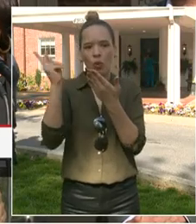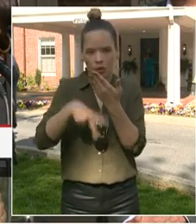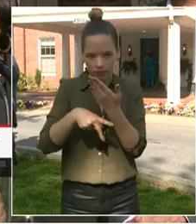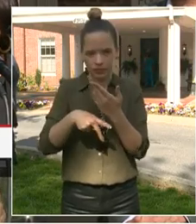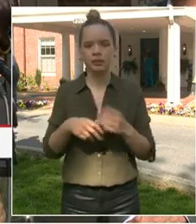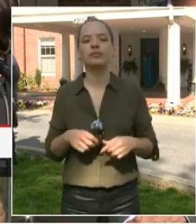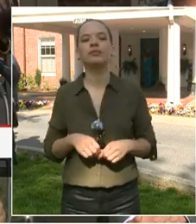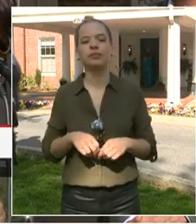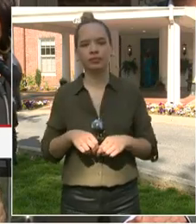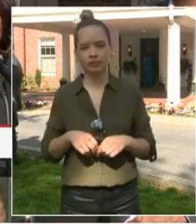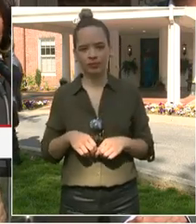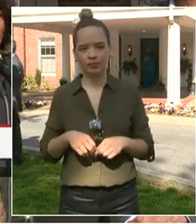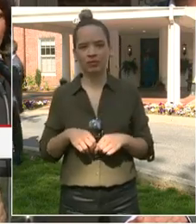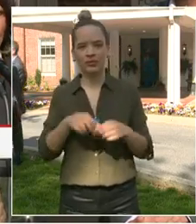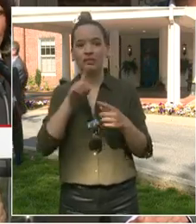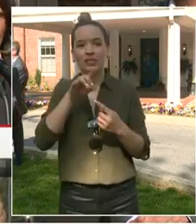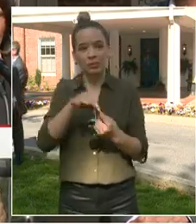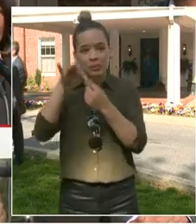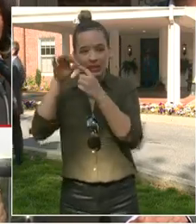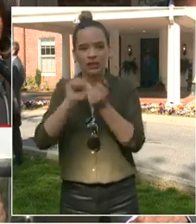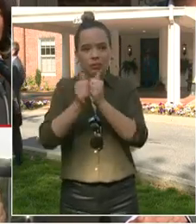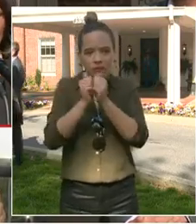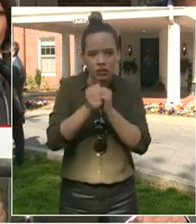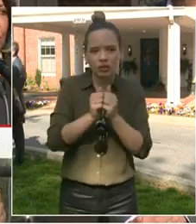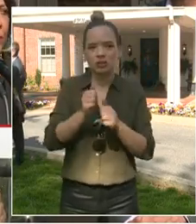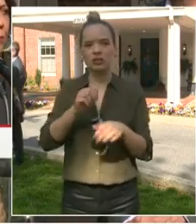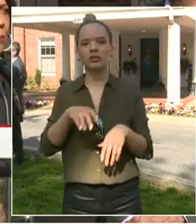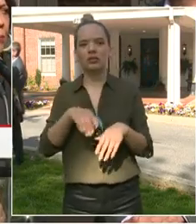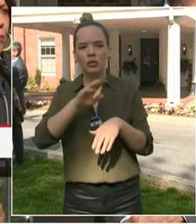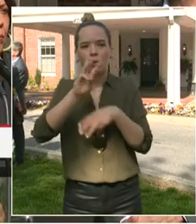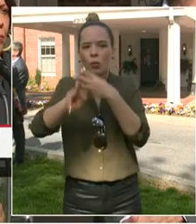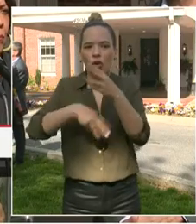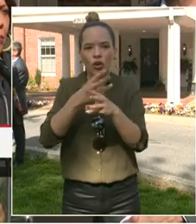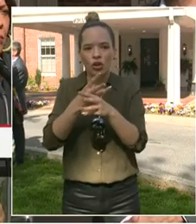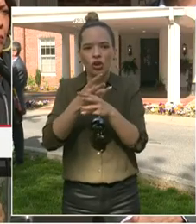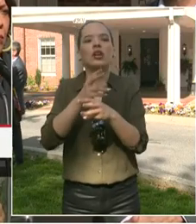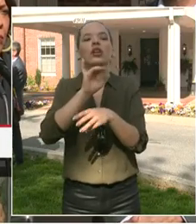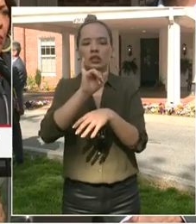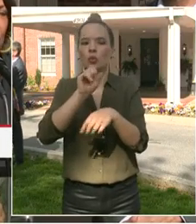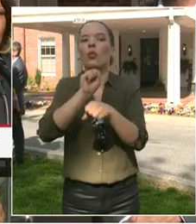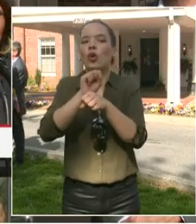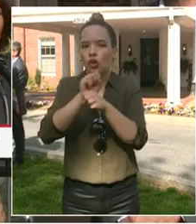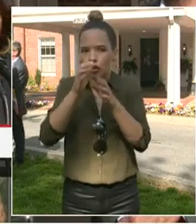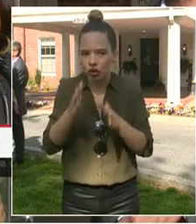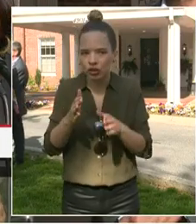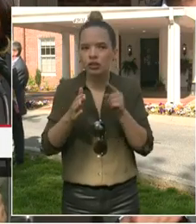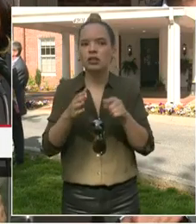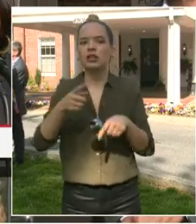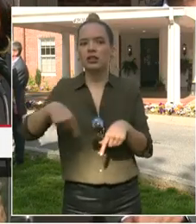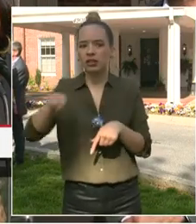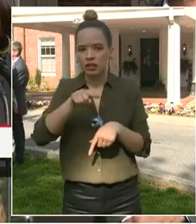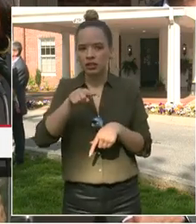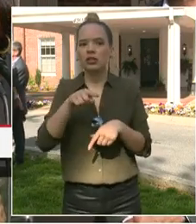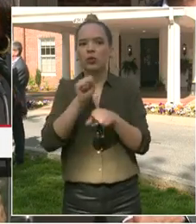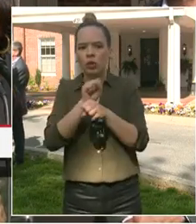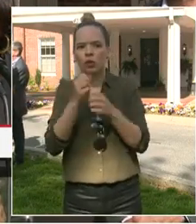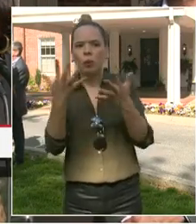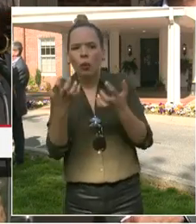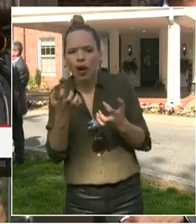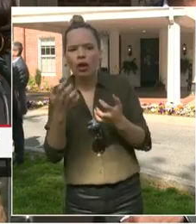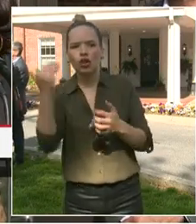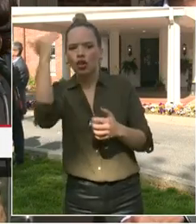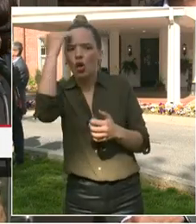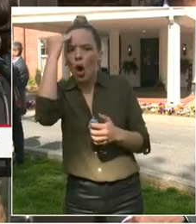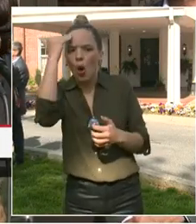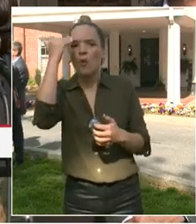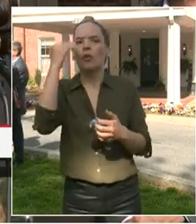we're competing in this new world of work. So all of these things we're working on. We want people to know that they're safe and effective